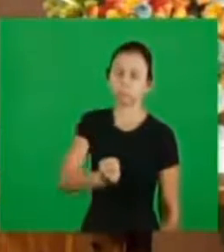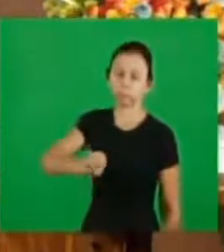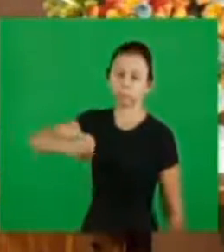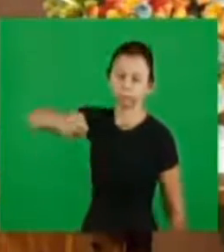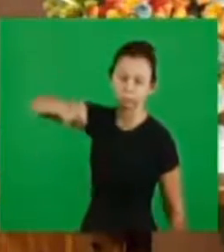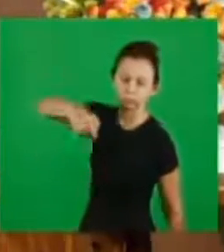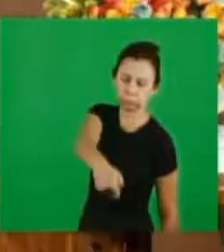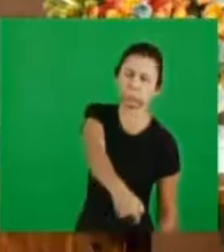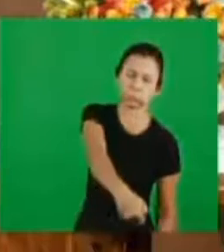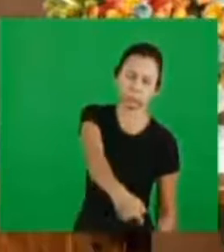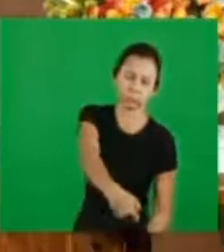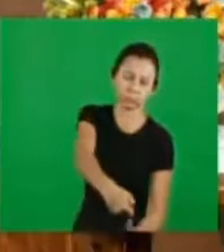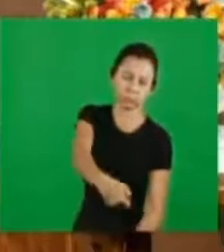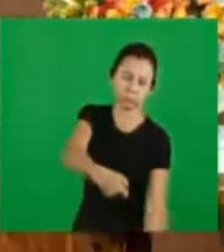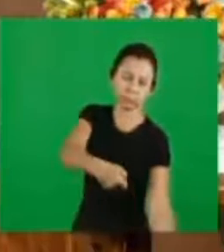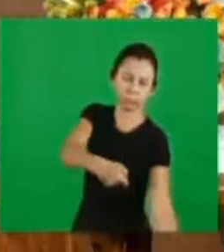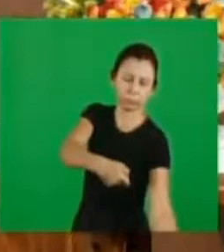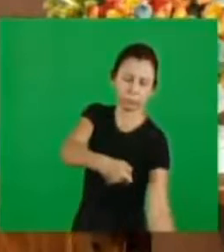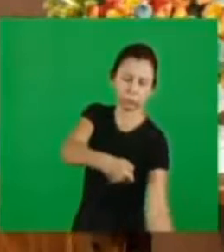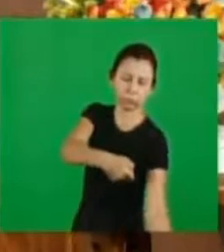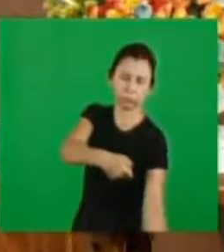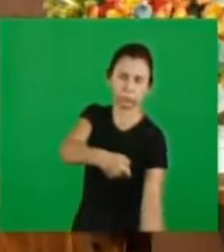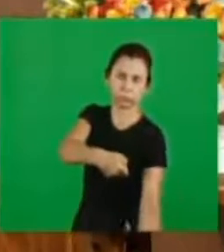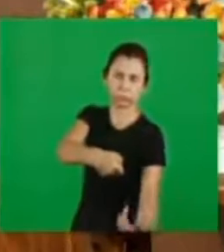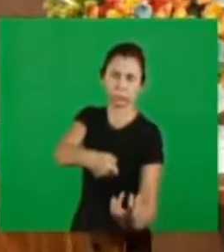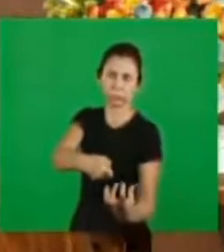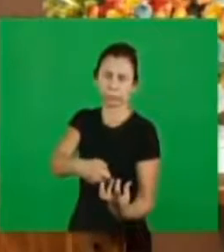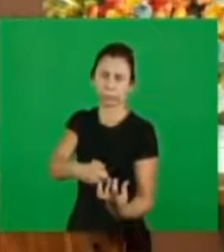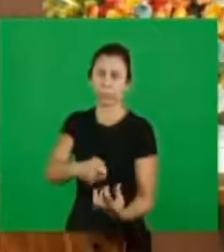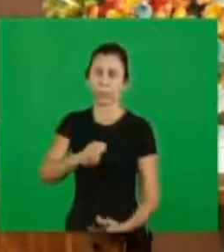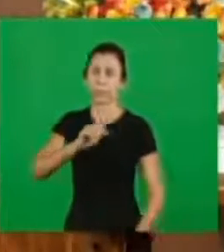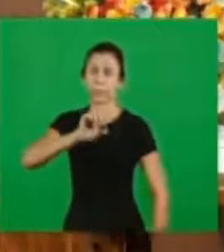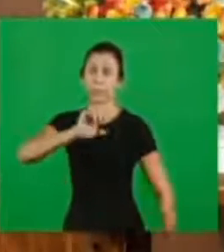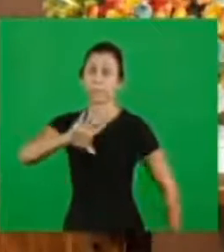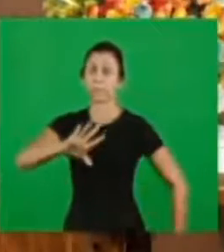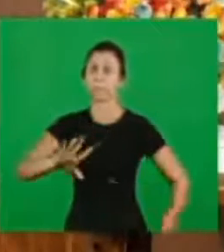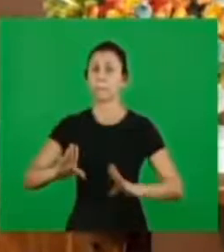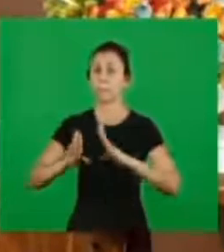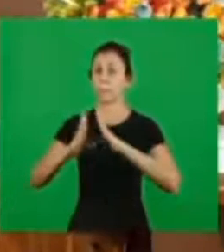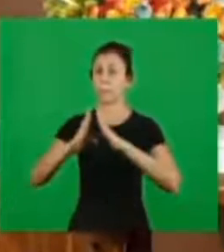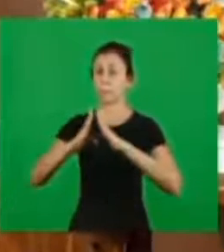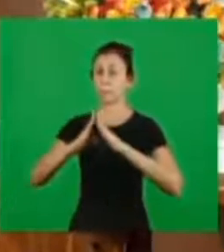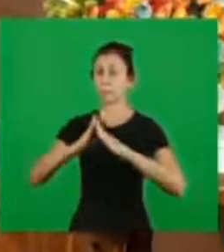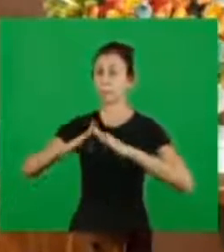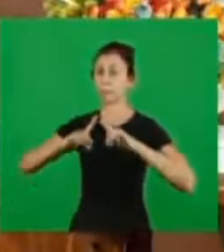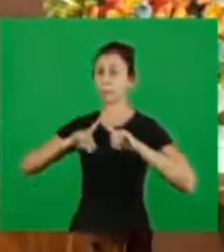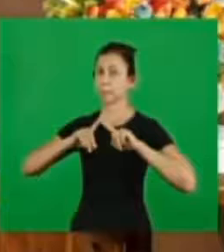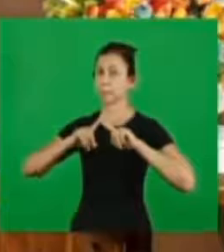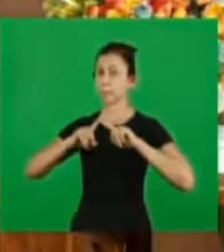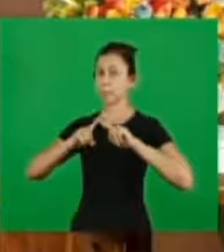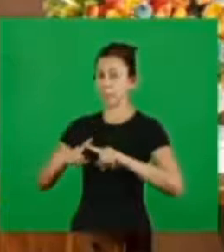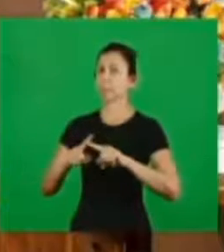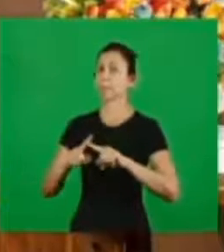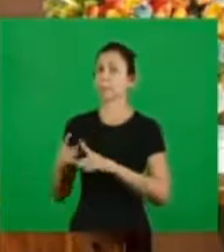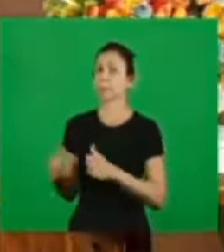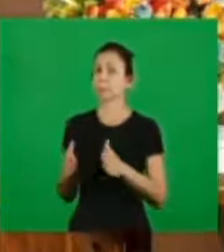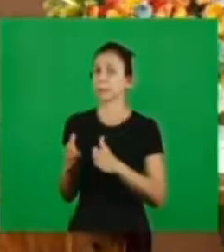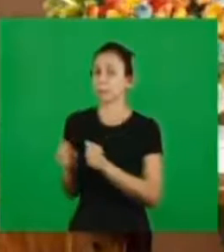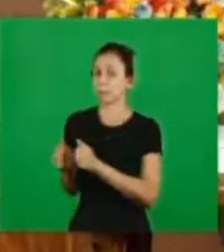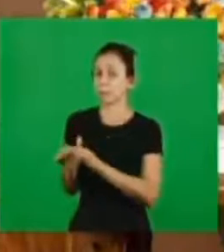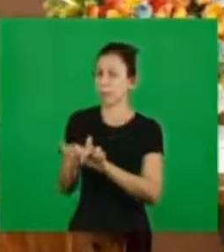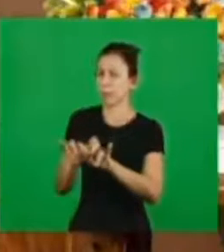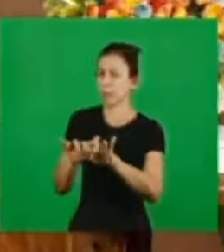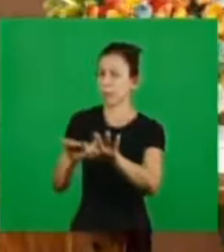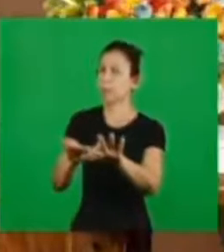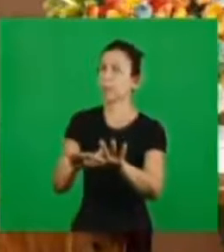opens and he says, the church now will be able to enter. And the promise for the church is that he